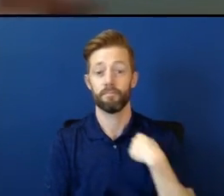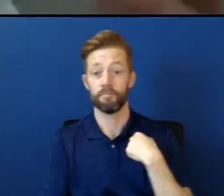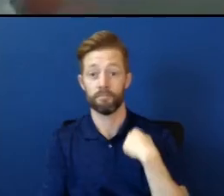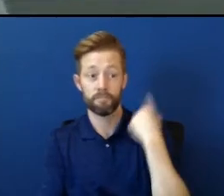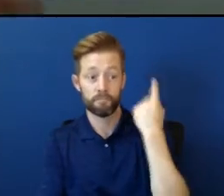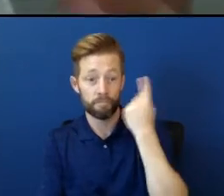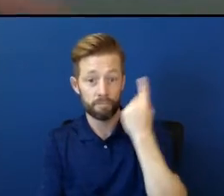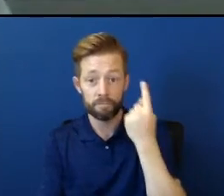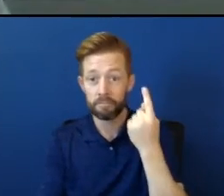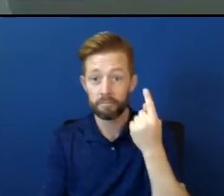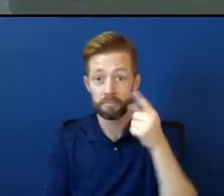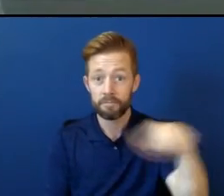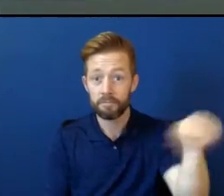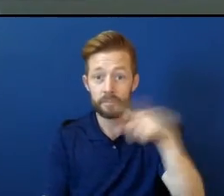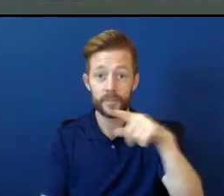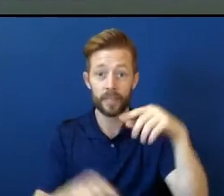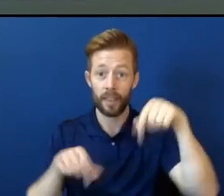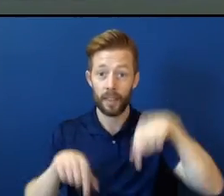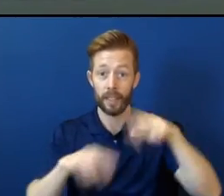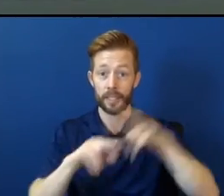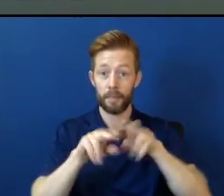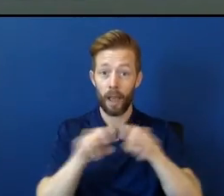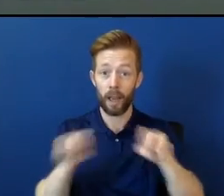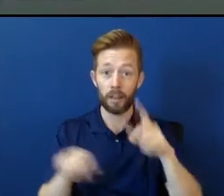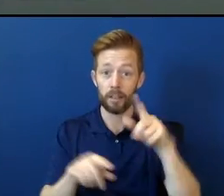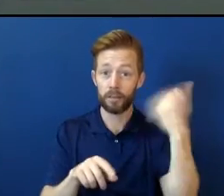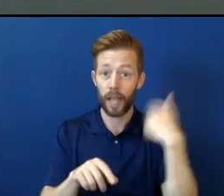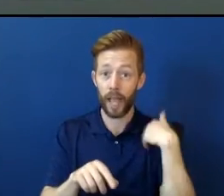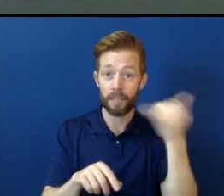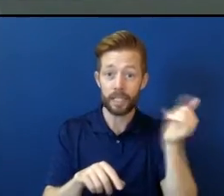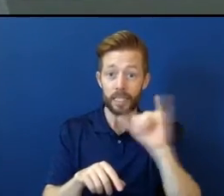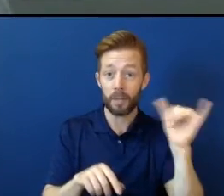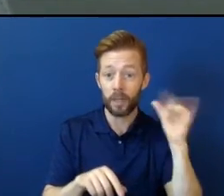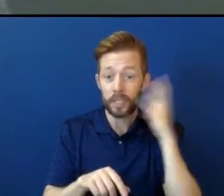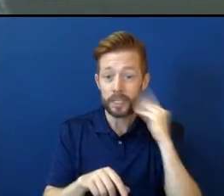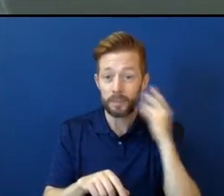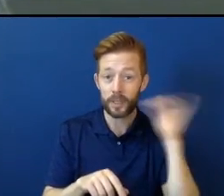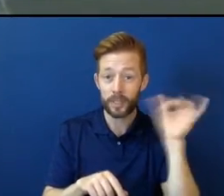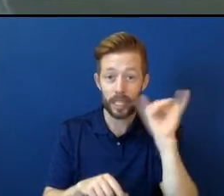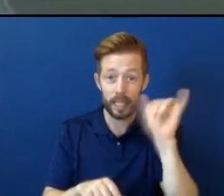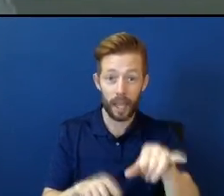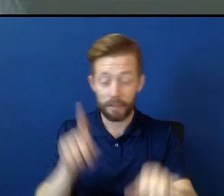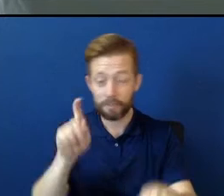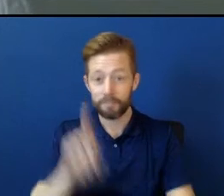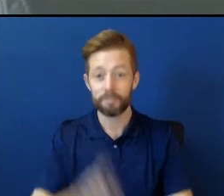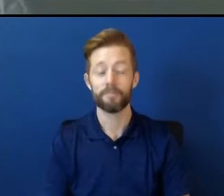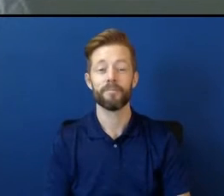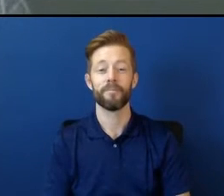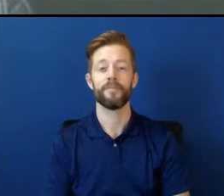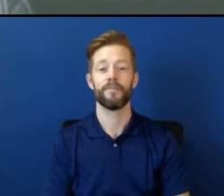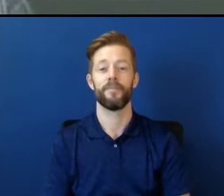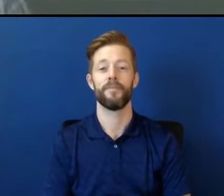I wonder if anybody else on this panel has had similar experiences like that.